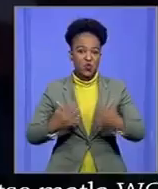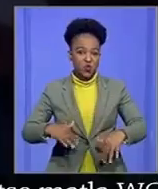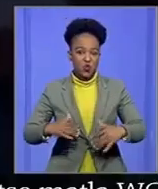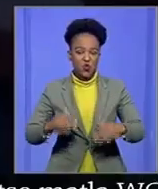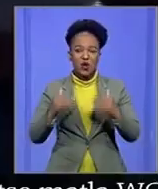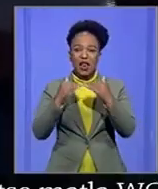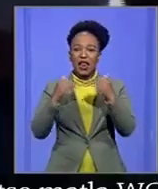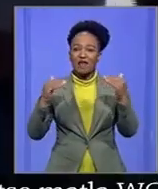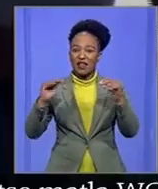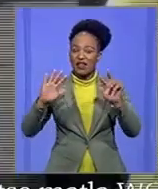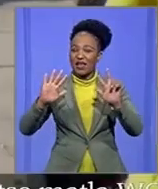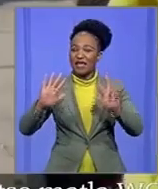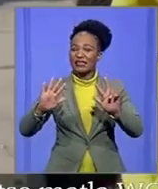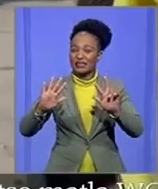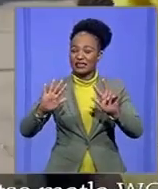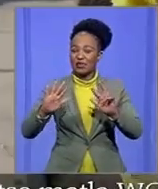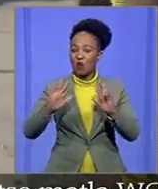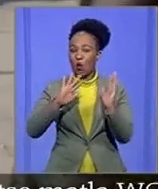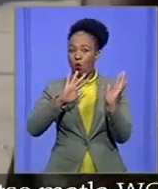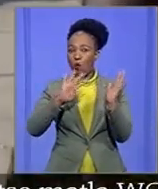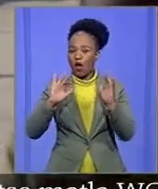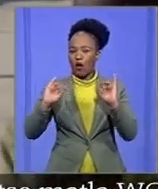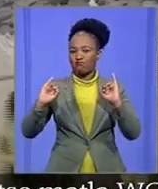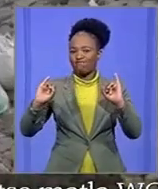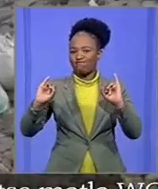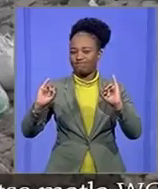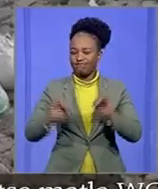e tsukutlang ka matla.